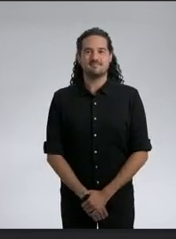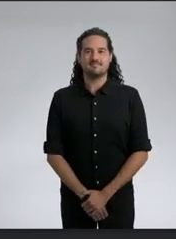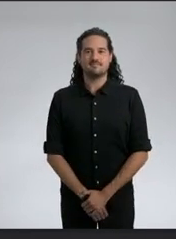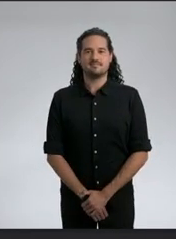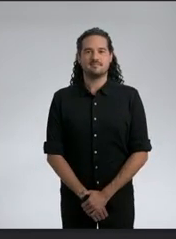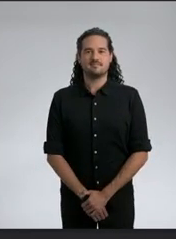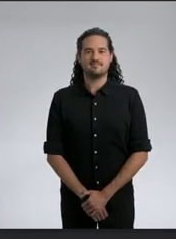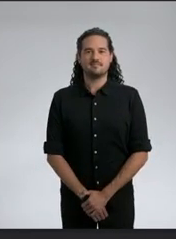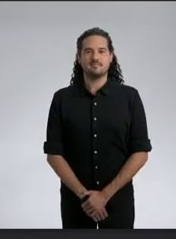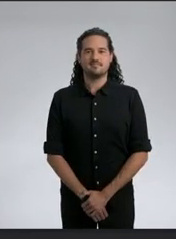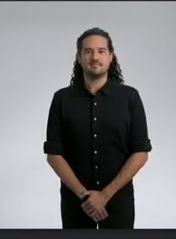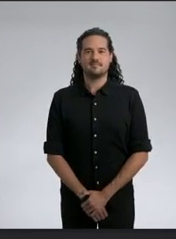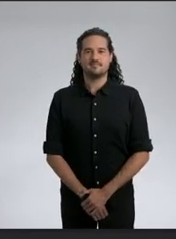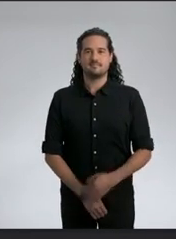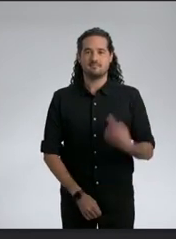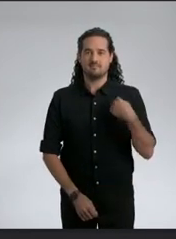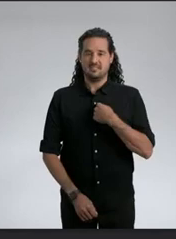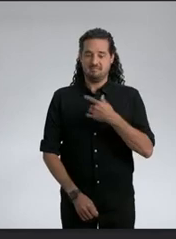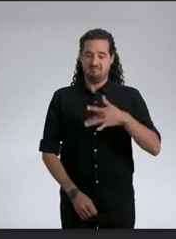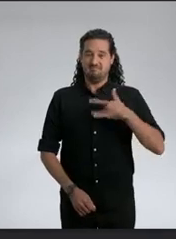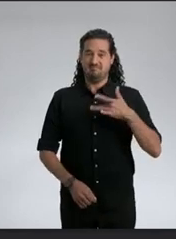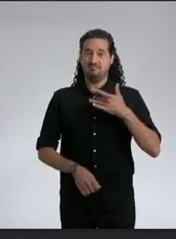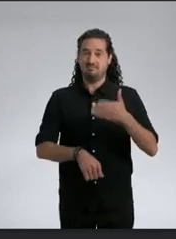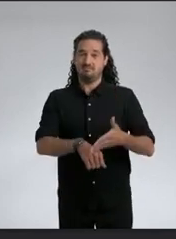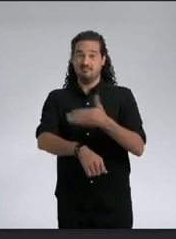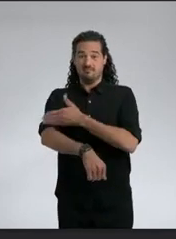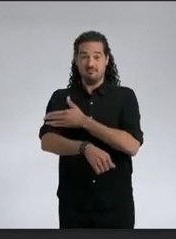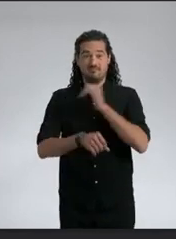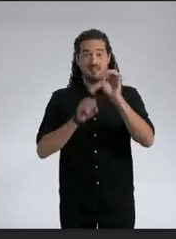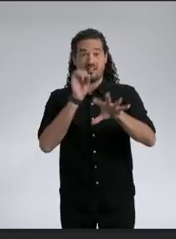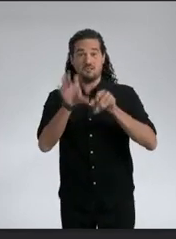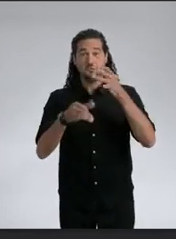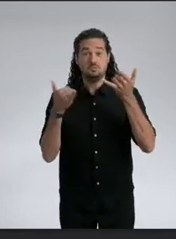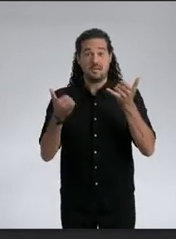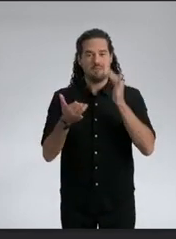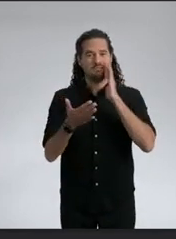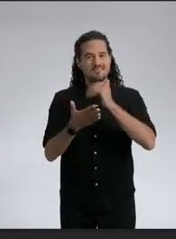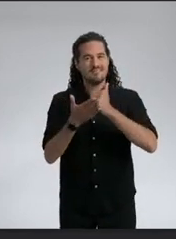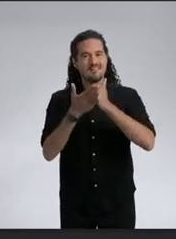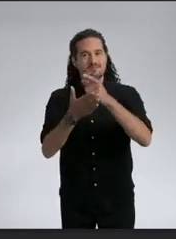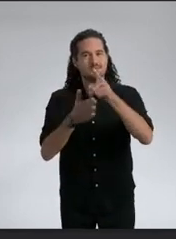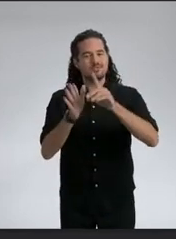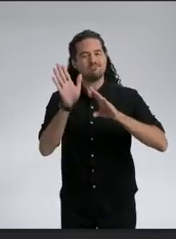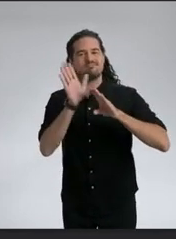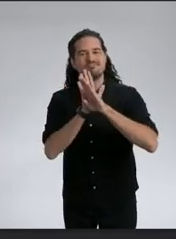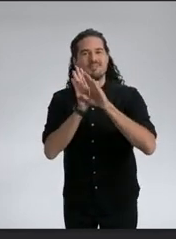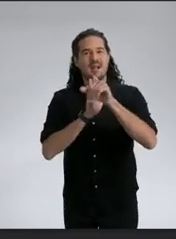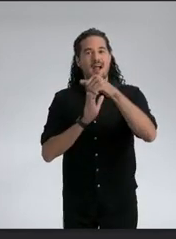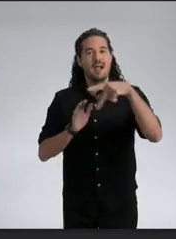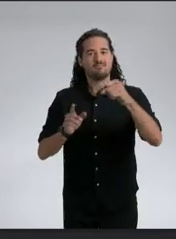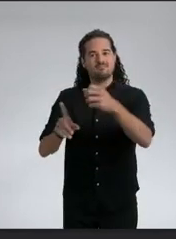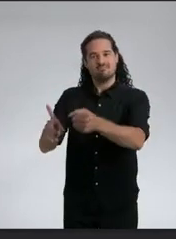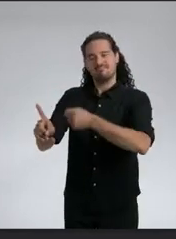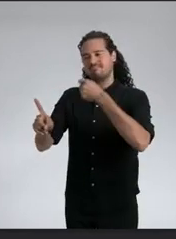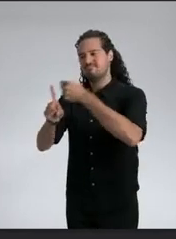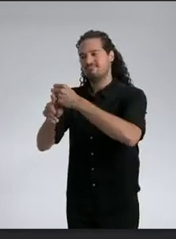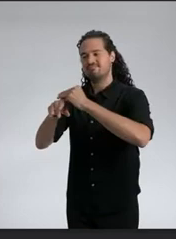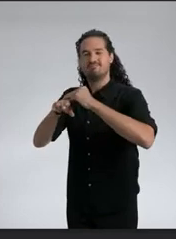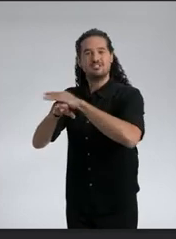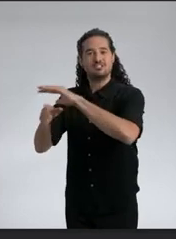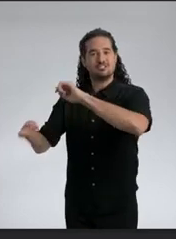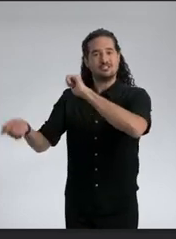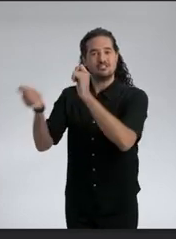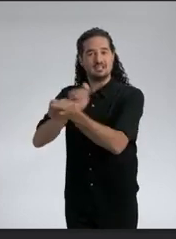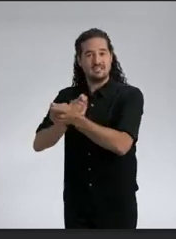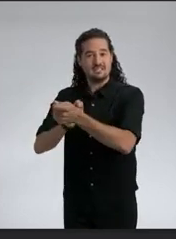We believe the advances you've seen today will help you continue to build apps that make a difference. We're building tools that streamline